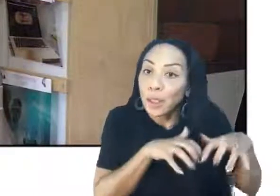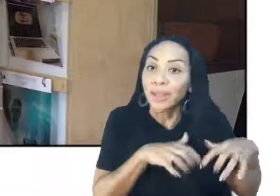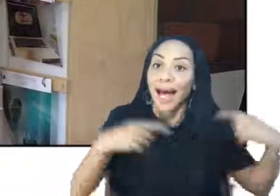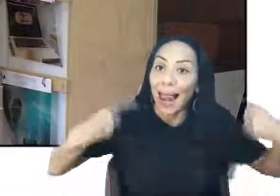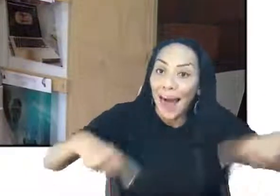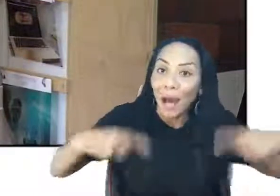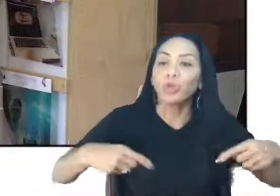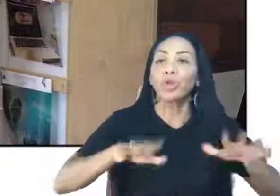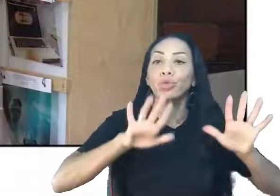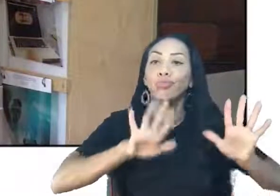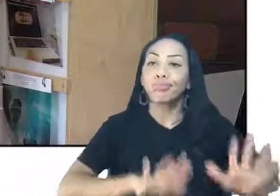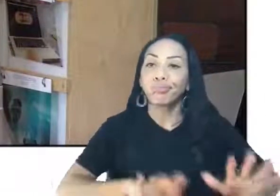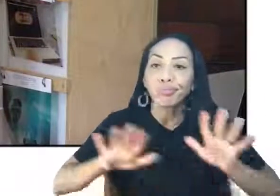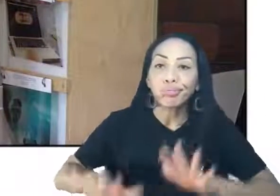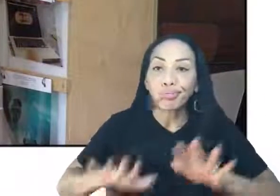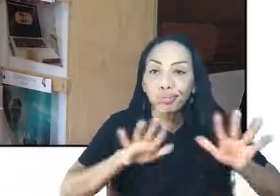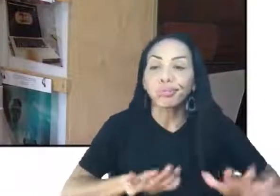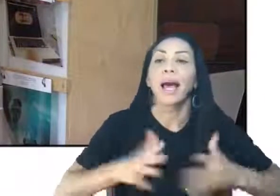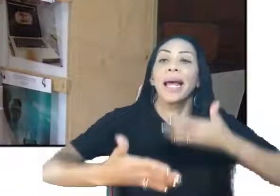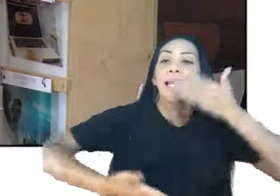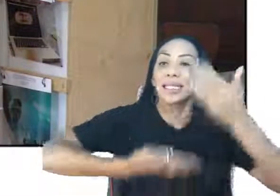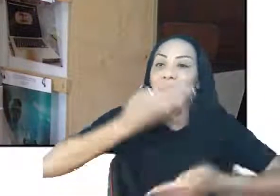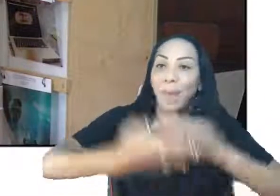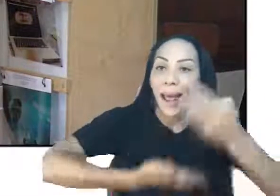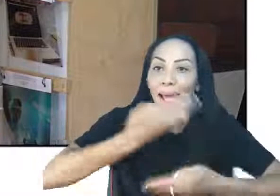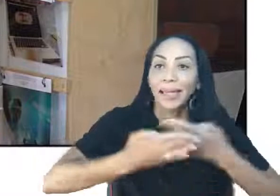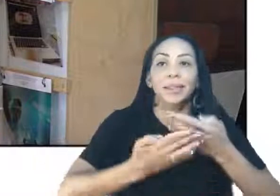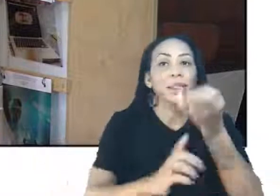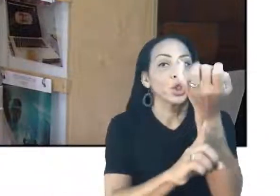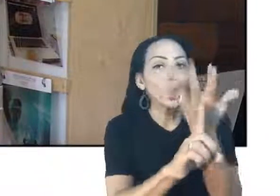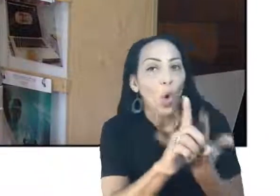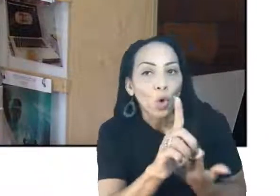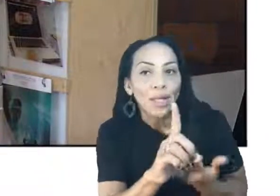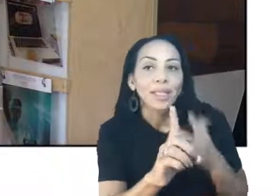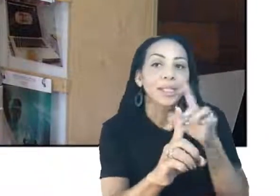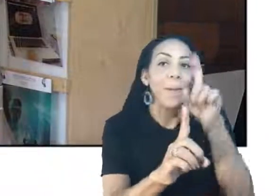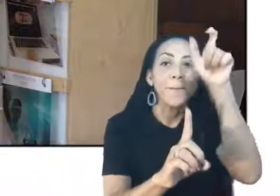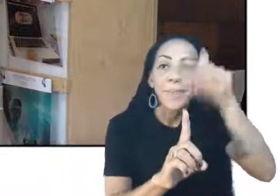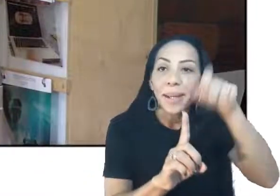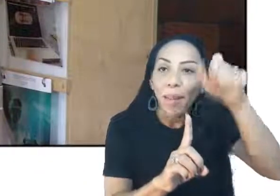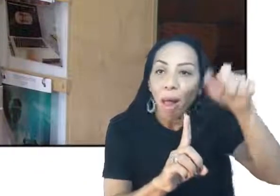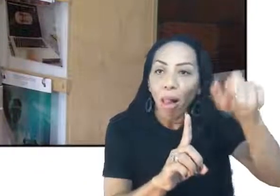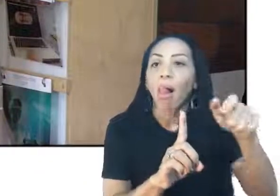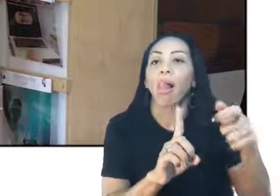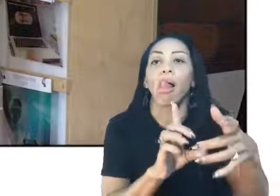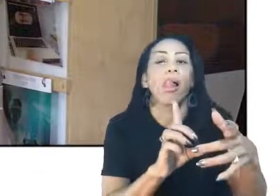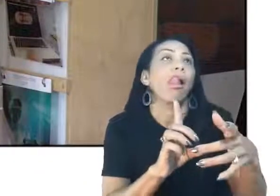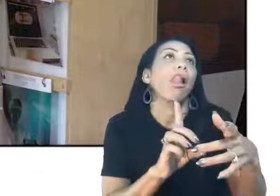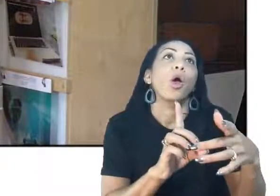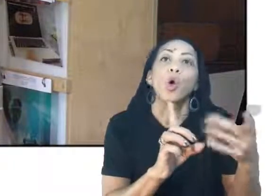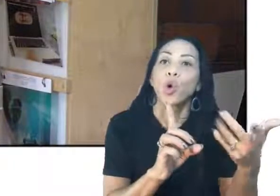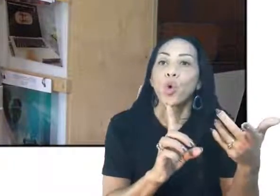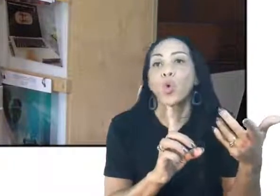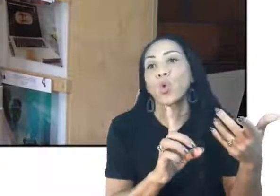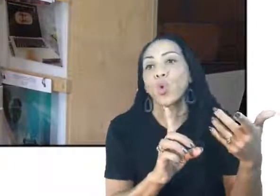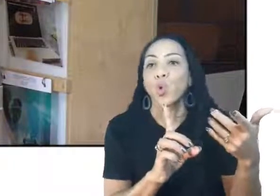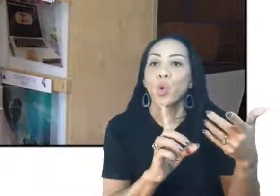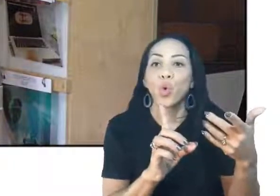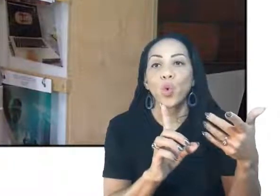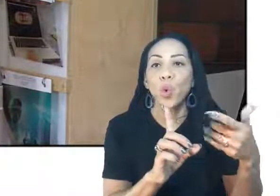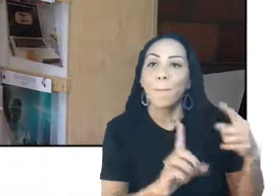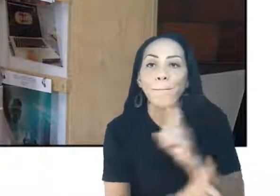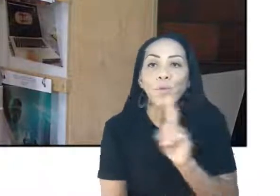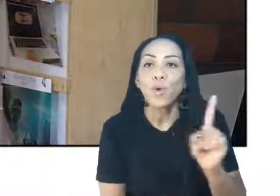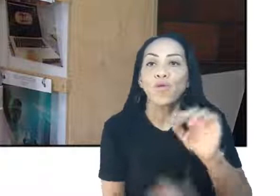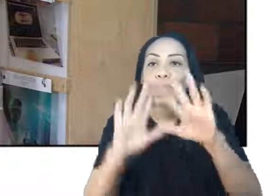then tell them these stories about lives, about people who navigate the world very differently. As a team, we